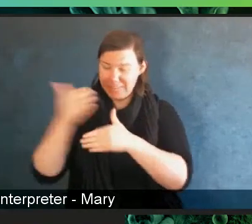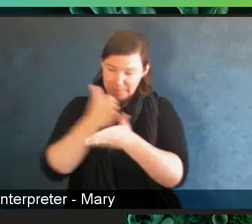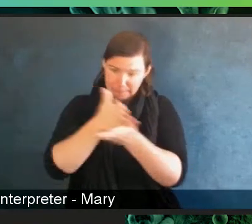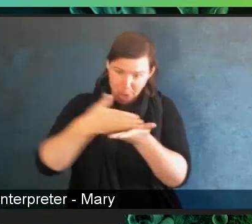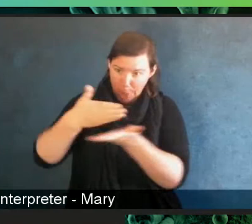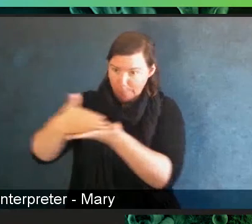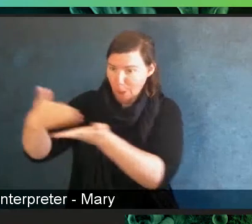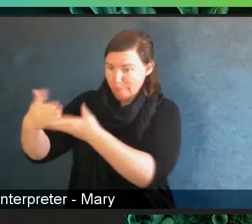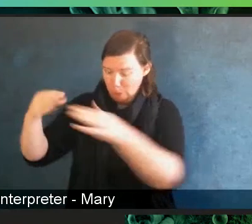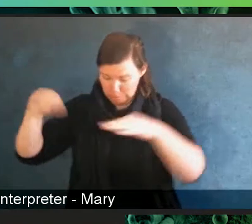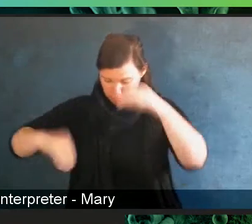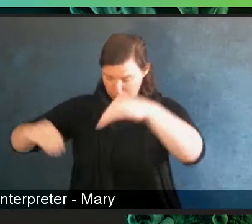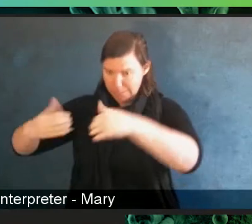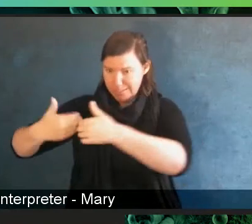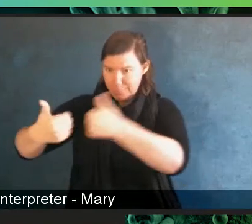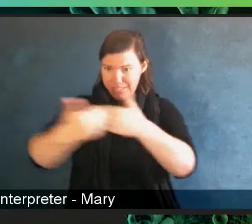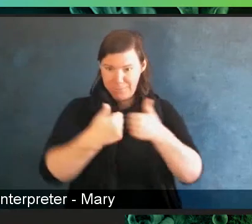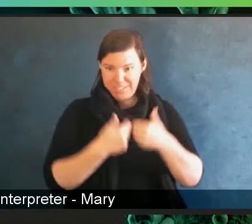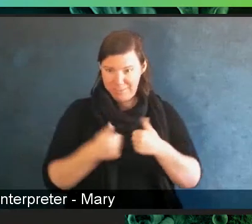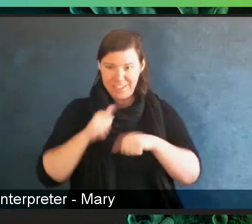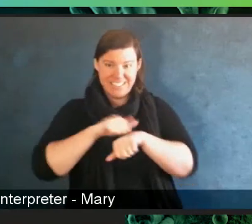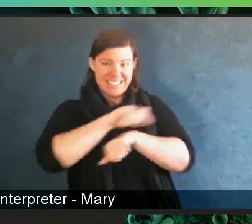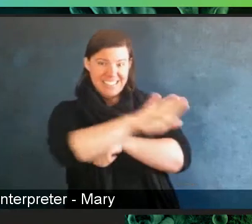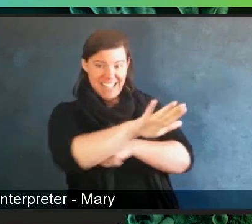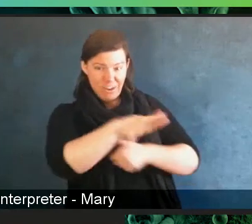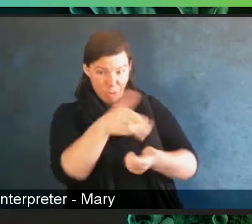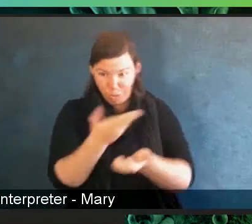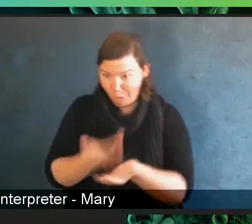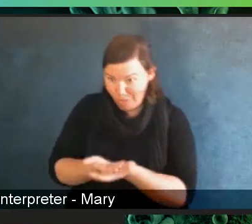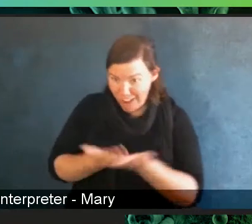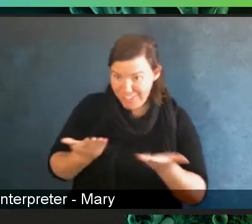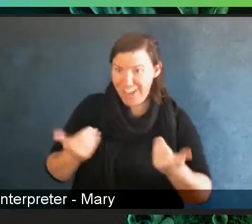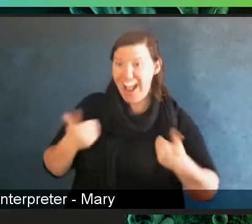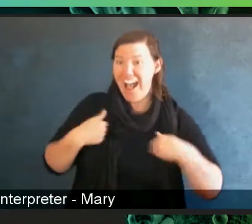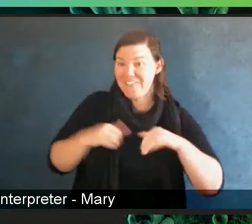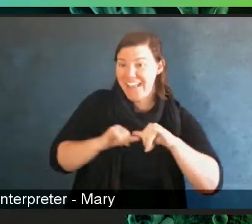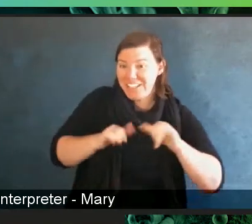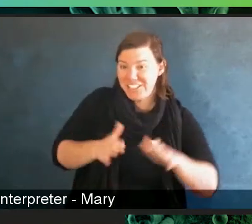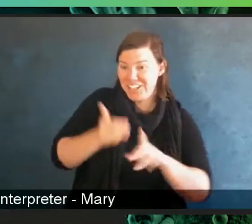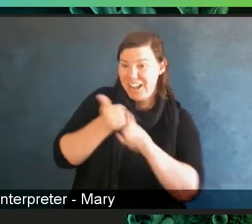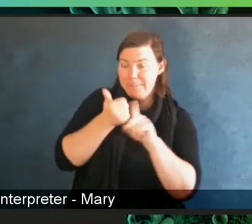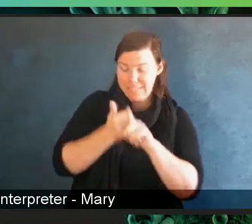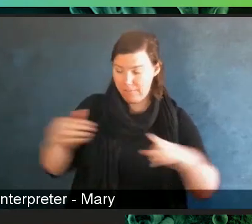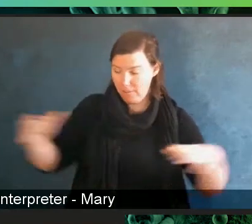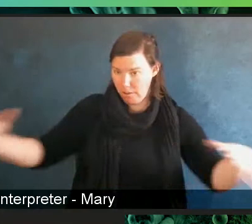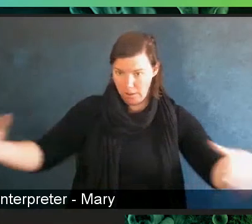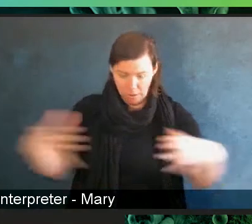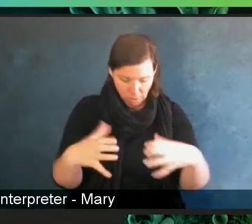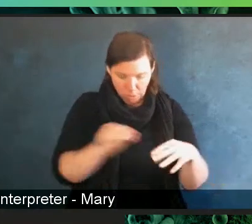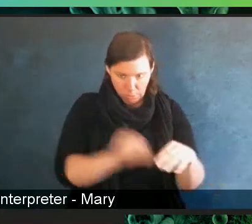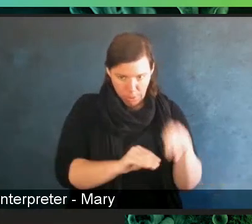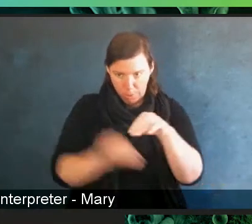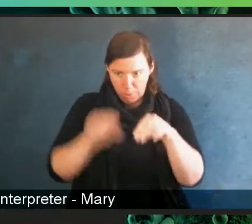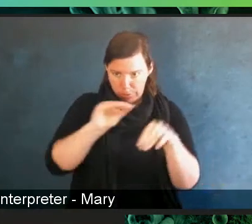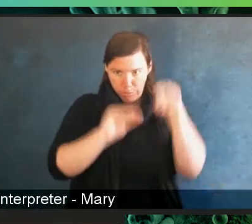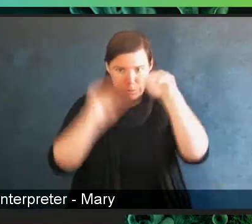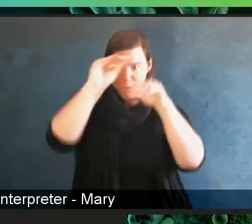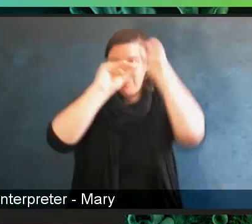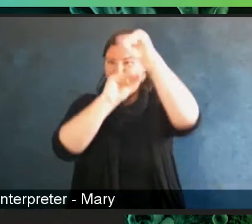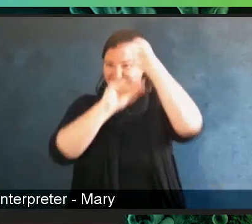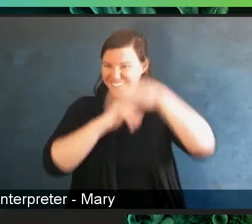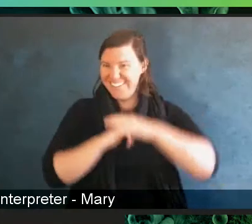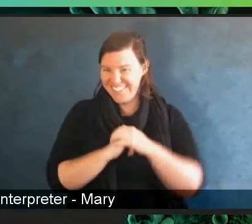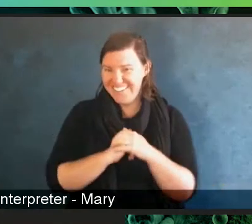these microscopes up. Additionally, each component of the microscope is very specialized. So we had to work with